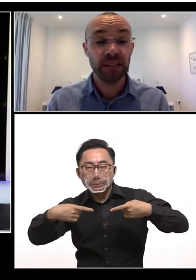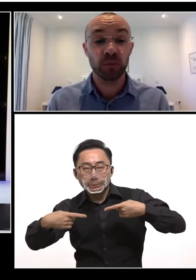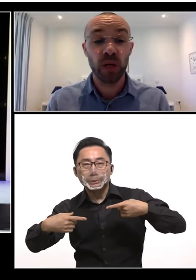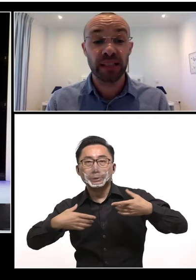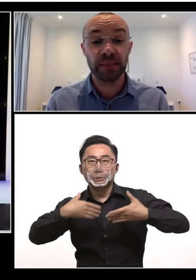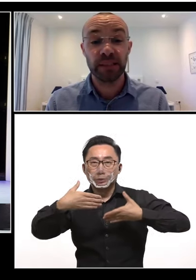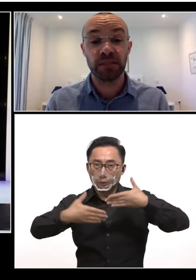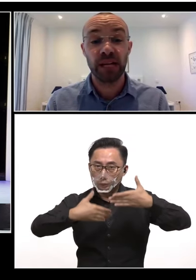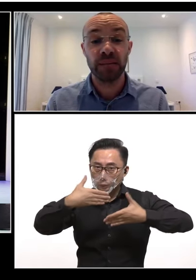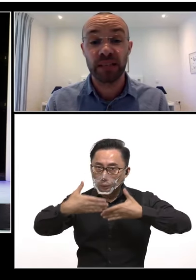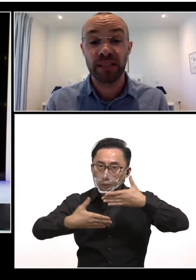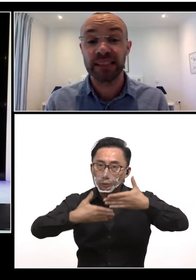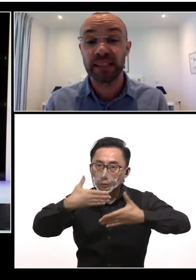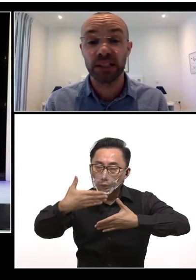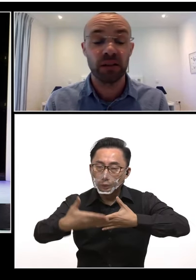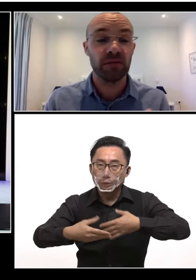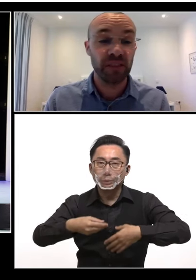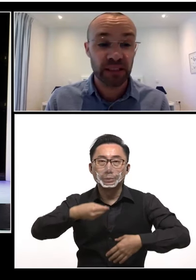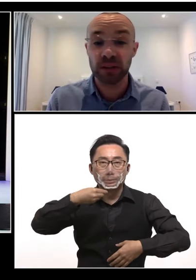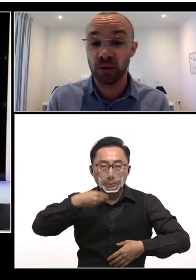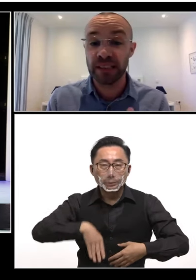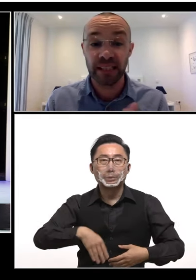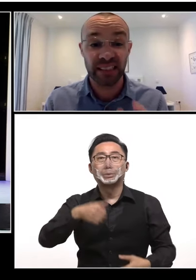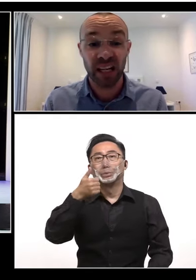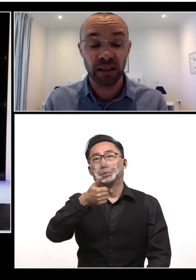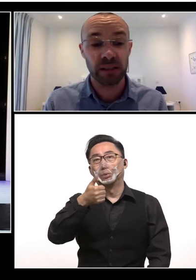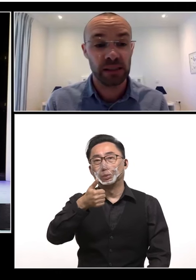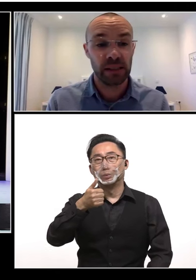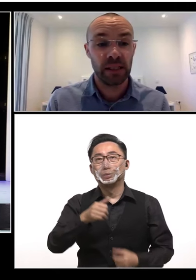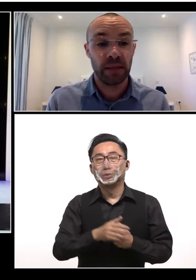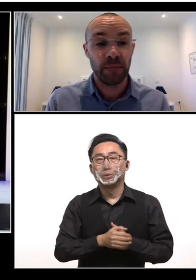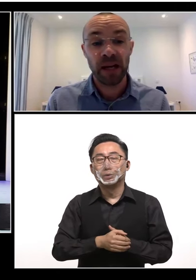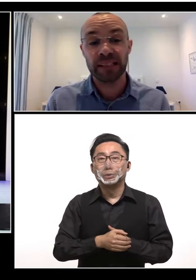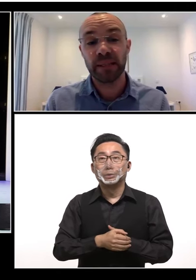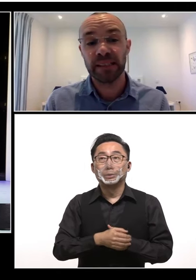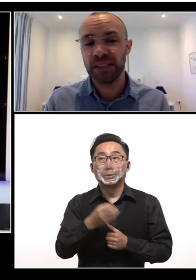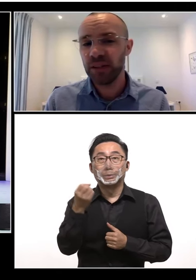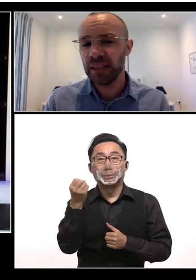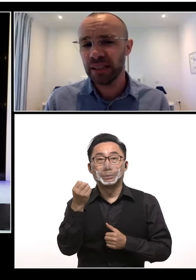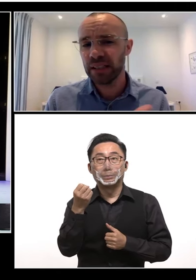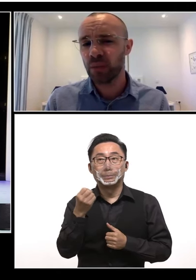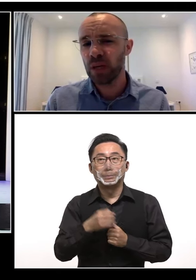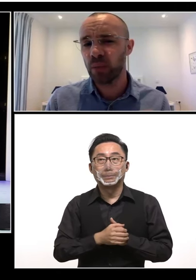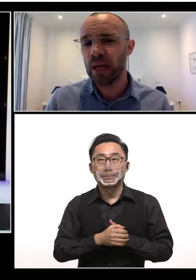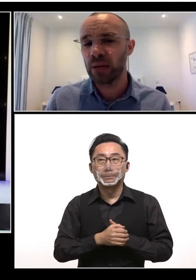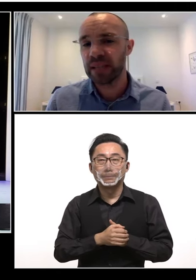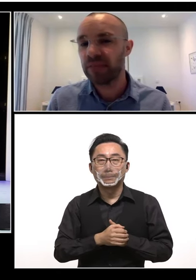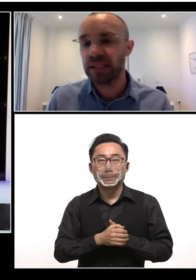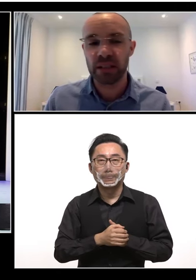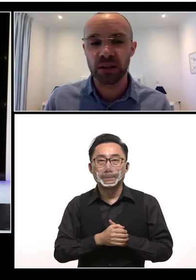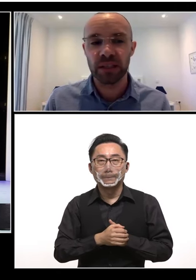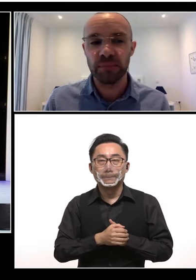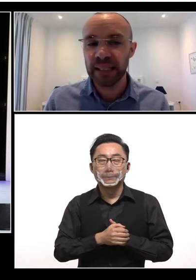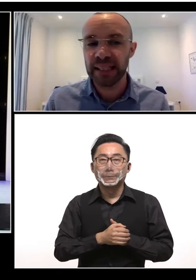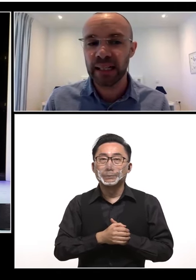Infinitum's work has been described as having a signature of physical storytelling style. I asked Matty, do you think that this works well with deaf theatre